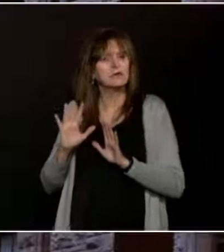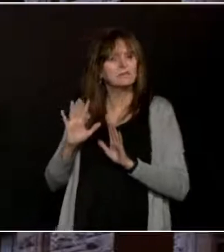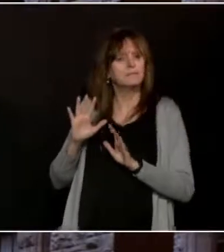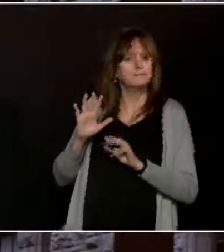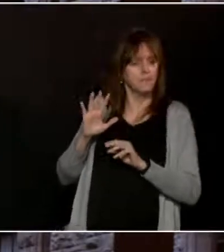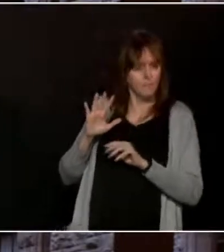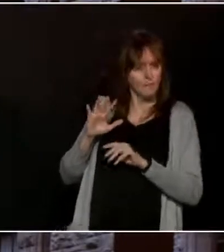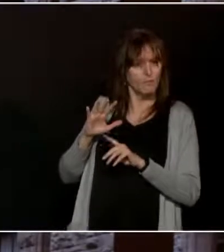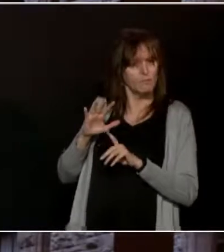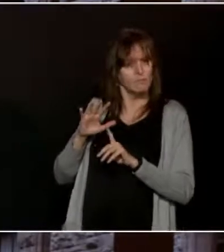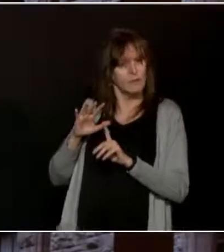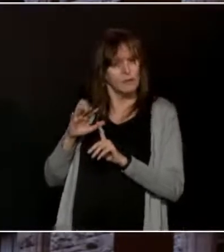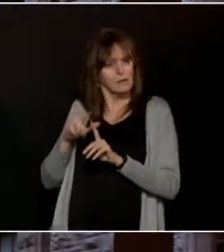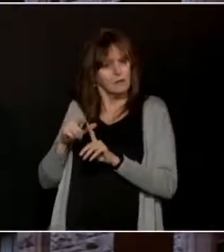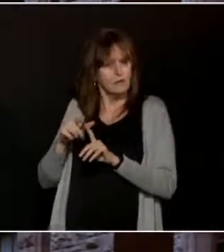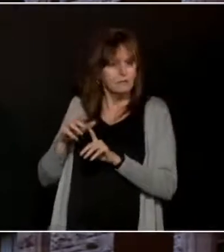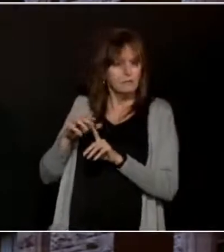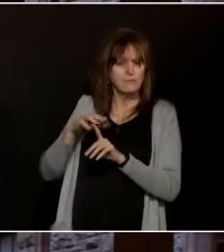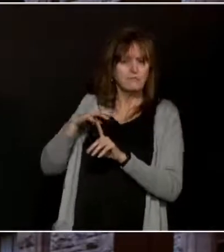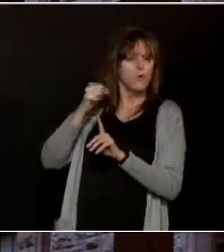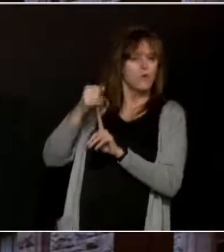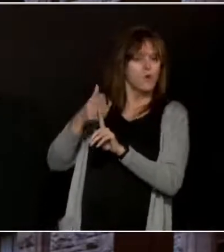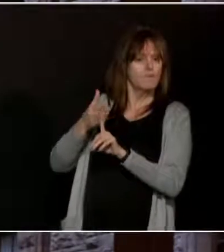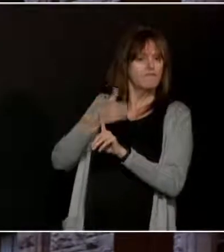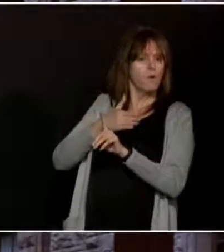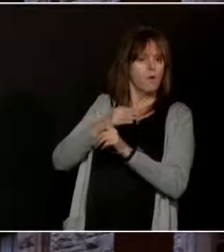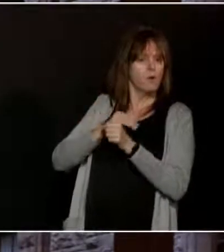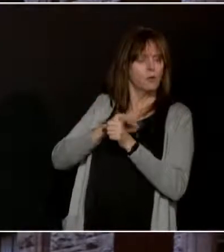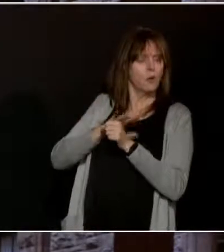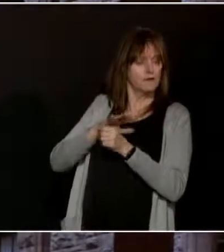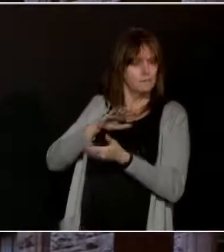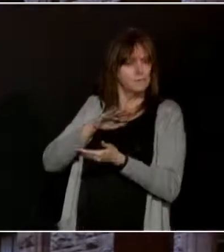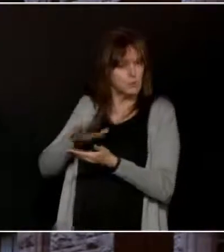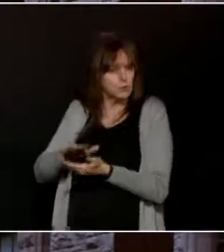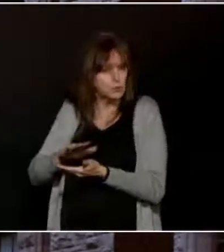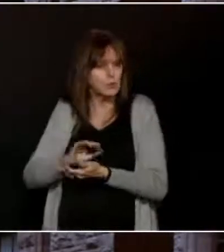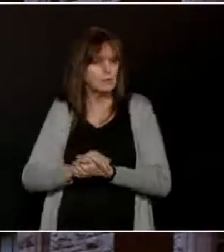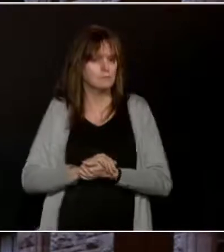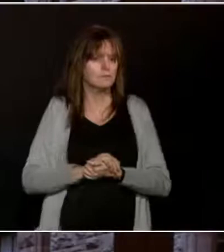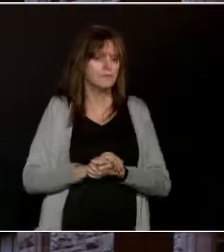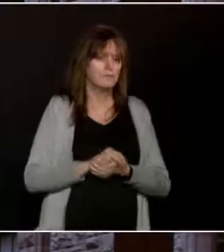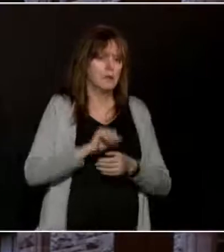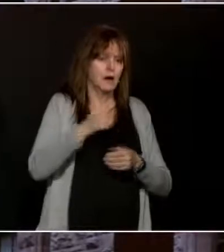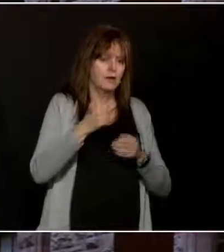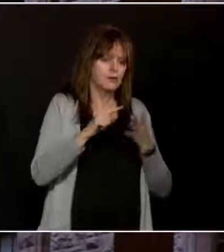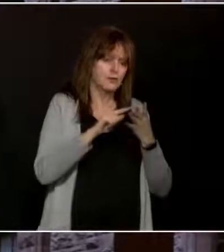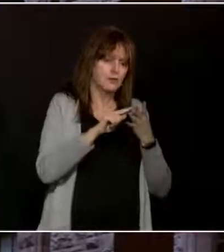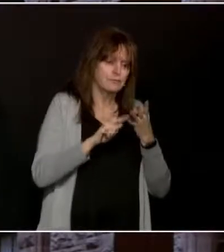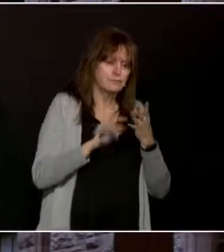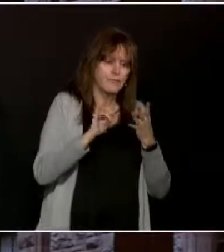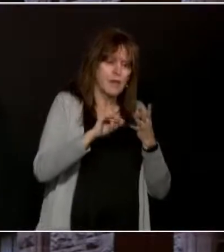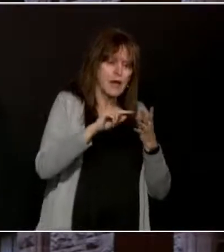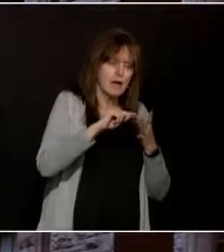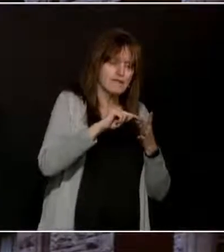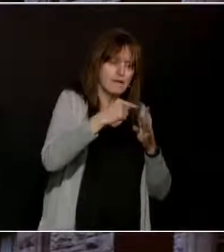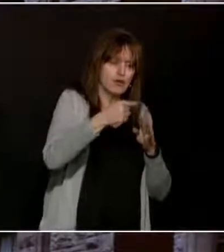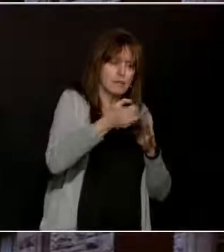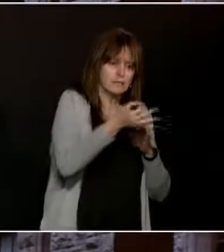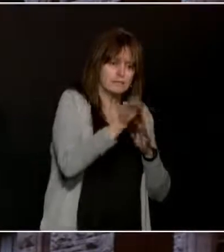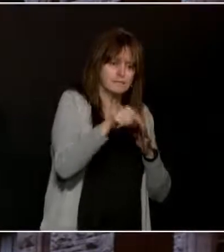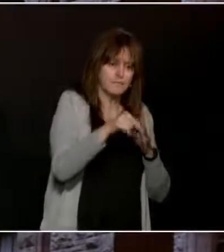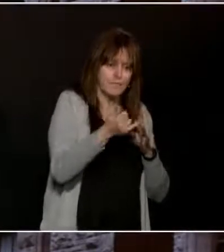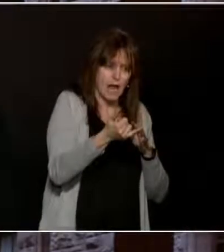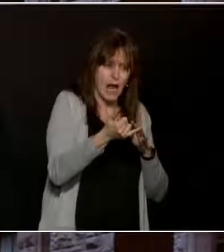cases wane, the VOCs, or variants of concern, are rising and have a higher percentage. Thus far,